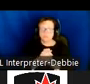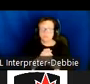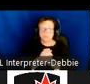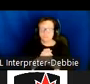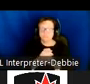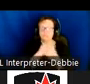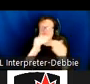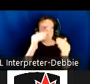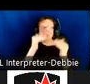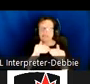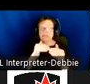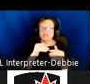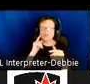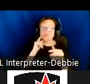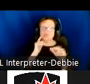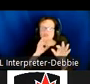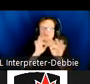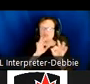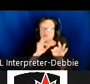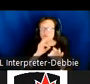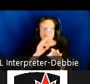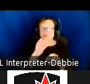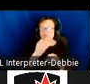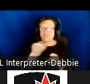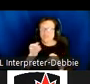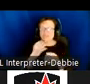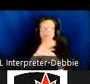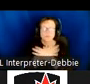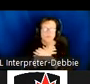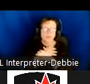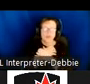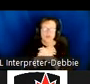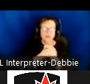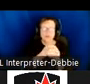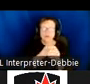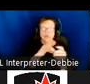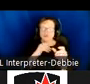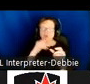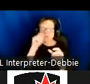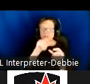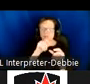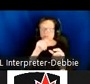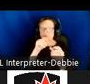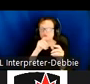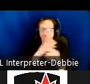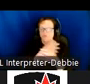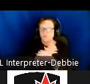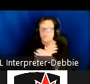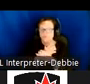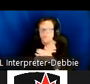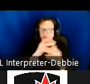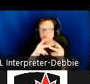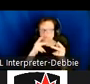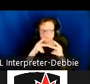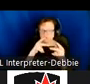Next, you hear the description of the detected object, a bear, and the knob moves directly to the bear's position. It also contains the following objects